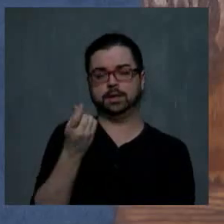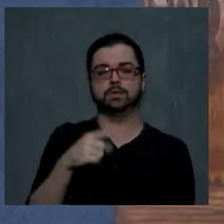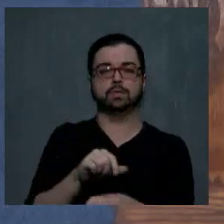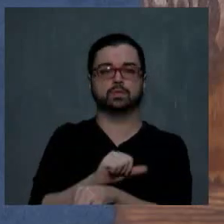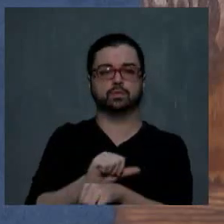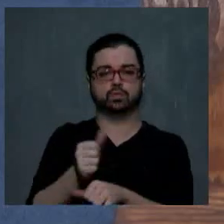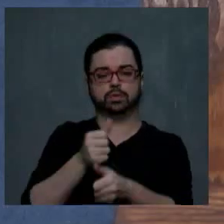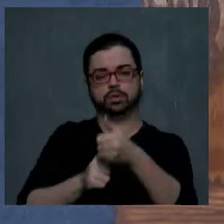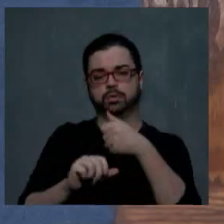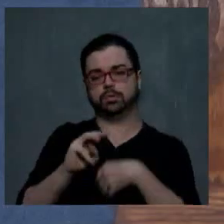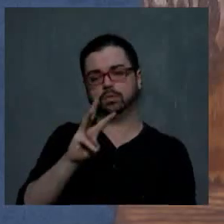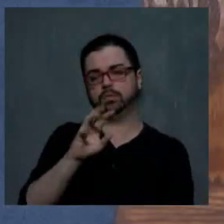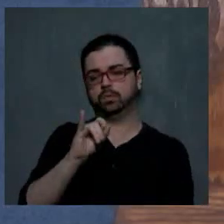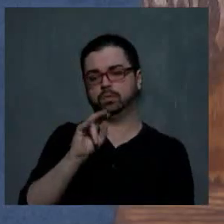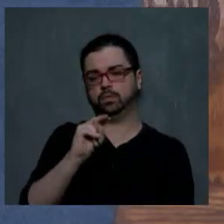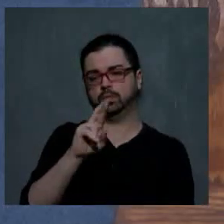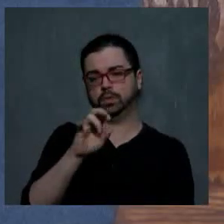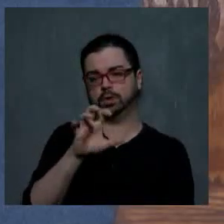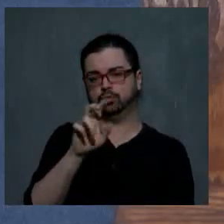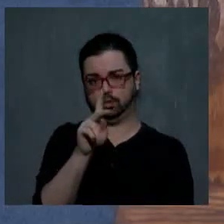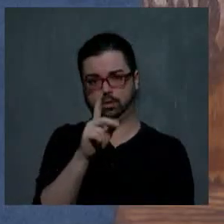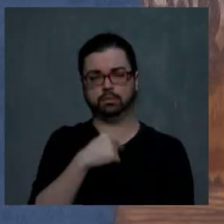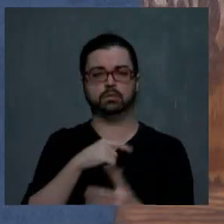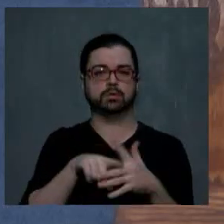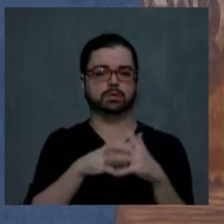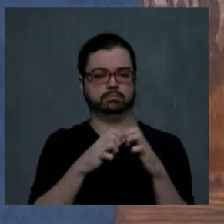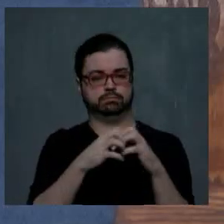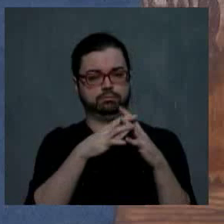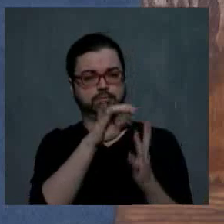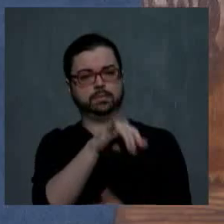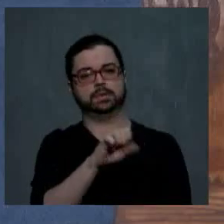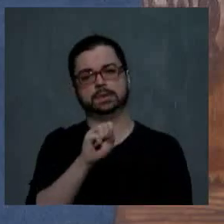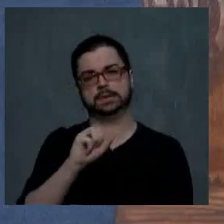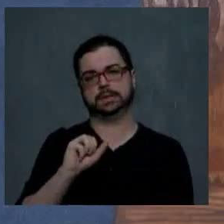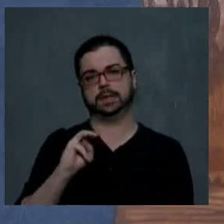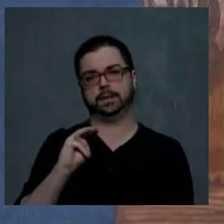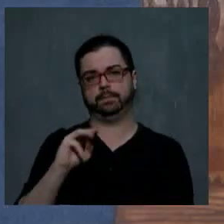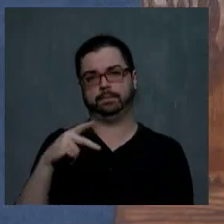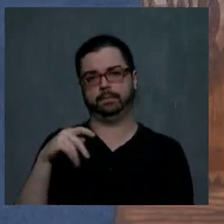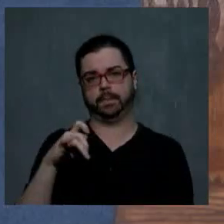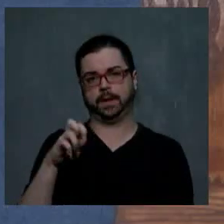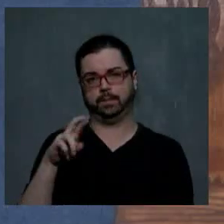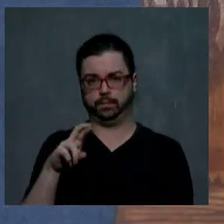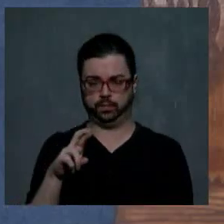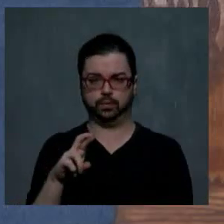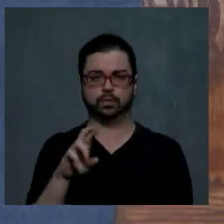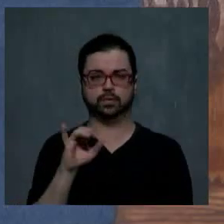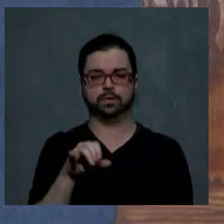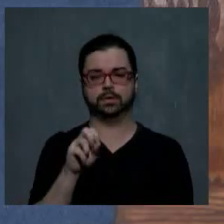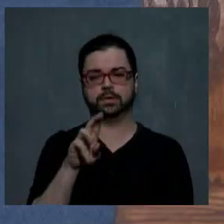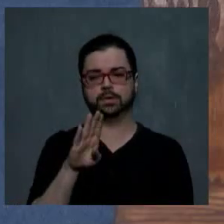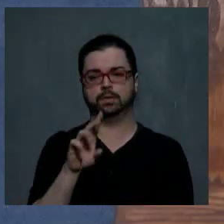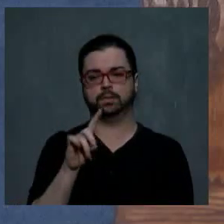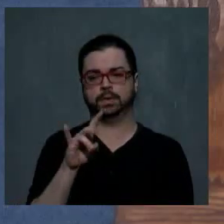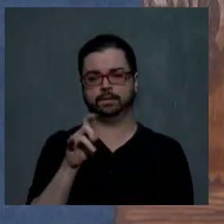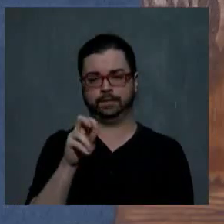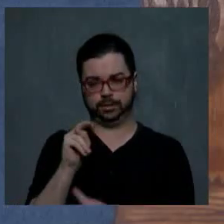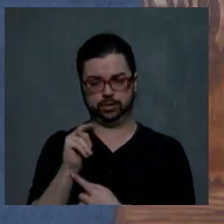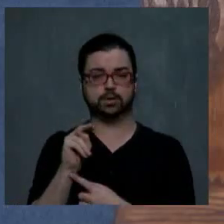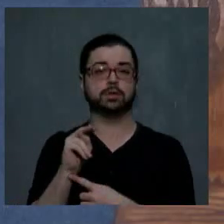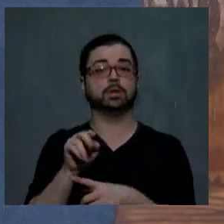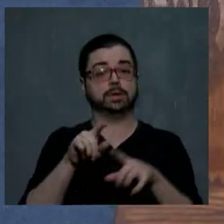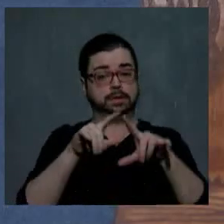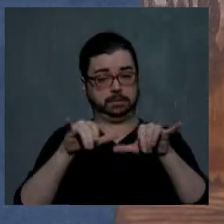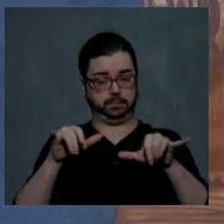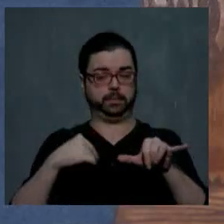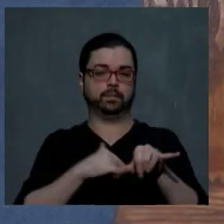West Subdivision. And in conjunction with that, we did a study for the city of Little Rock on the alignment of Bowman Road from Colonel